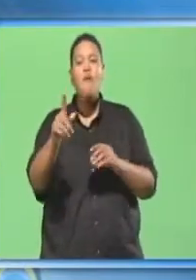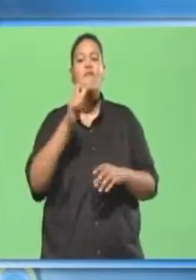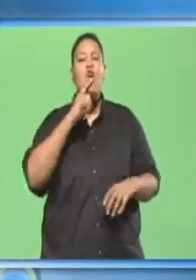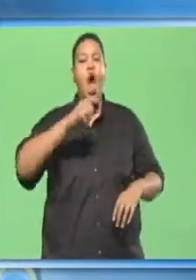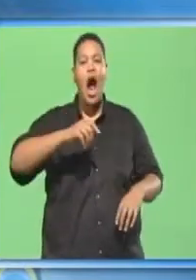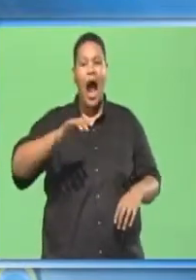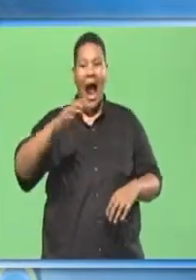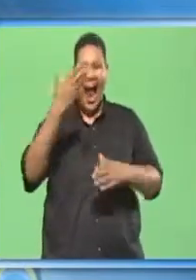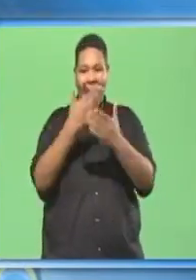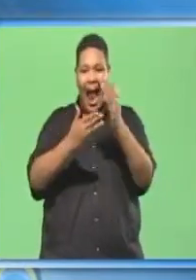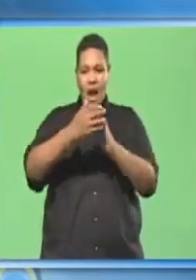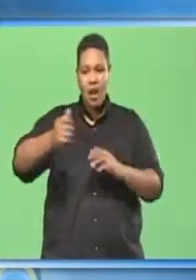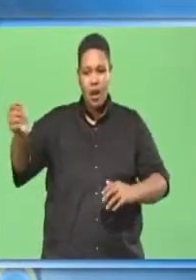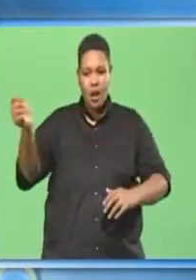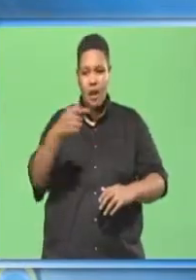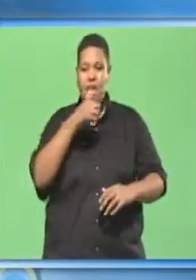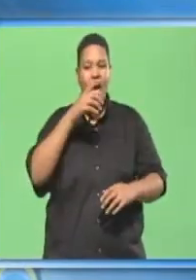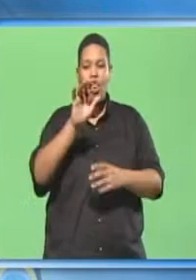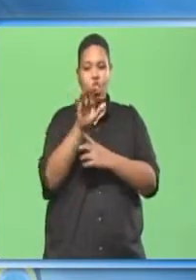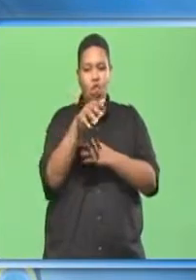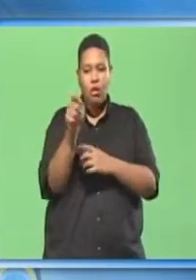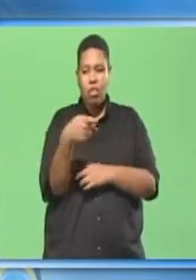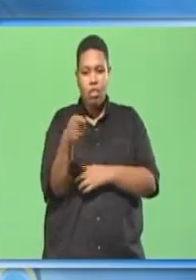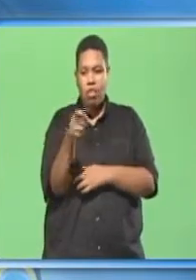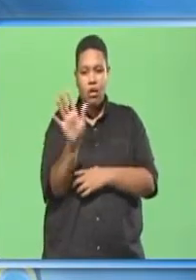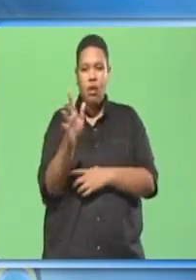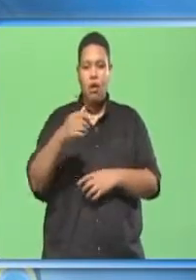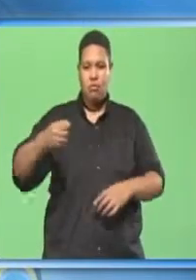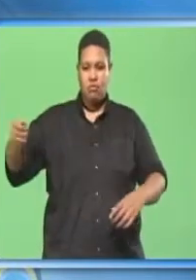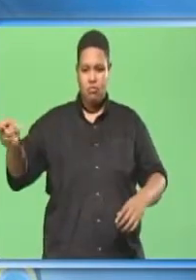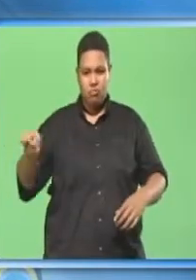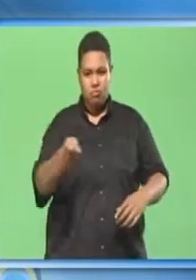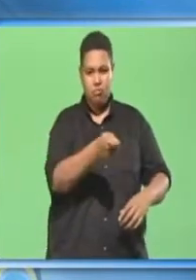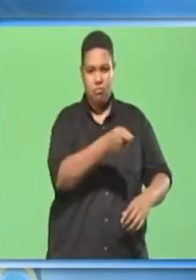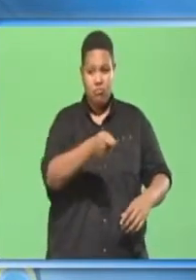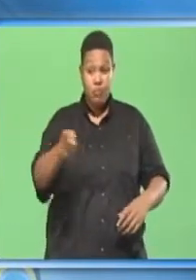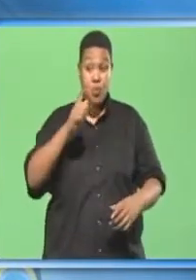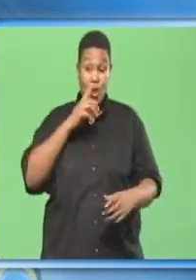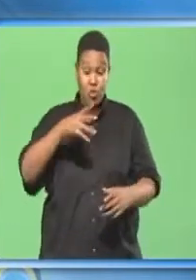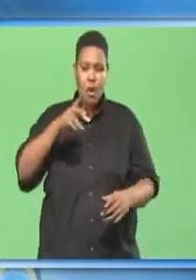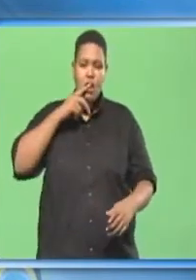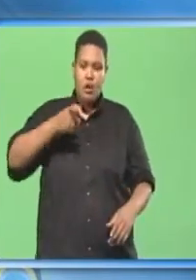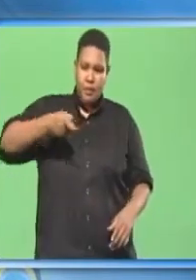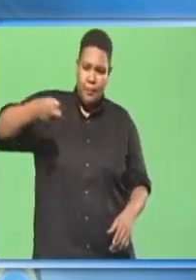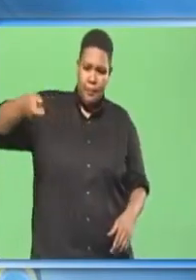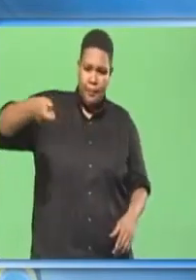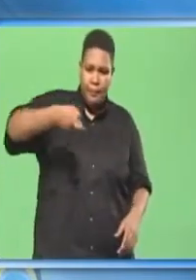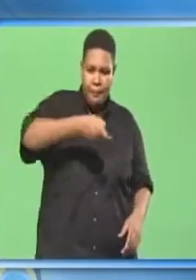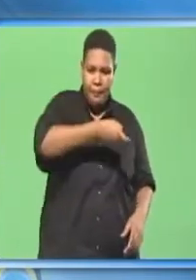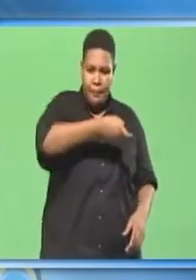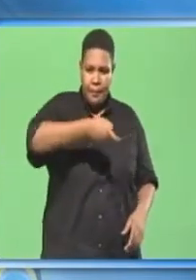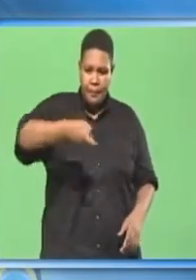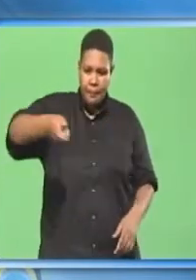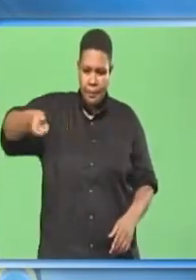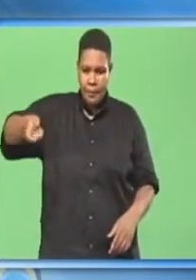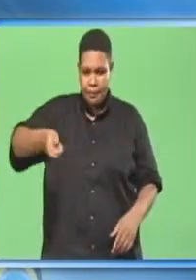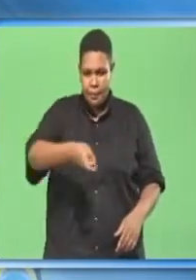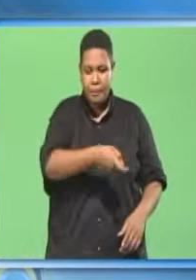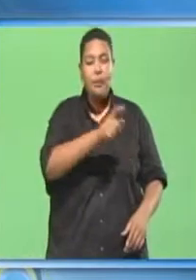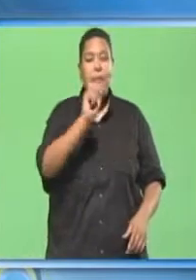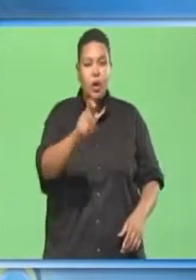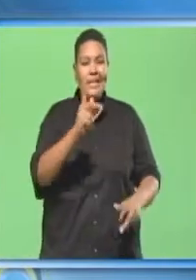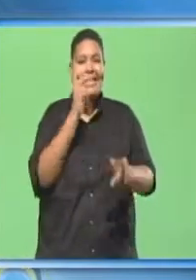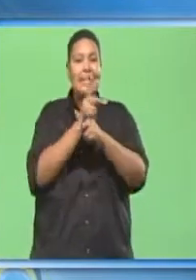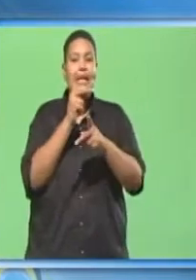not your wrist. As you spray, keep the gun at a right angle to the surface. Keep the nozzle